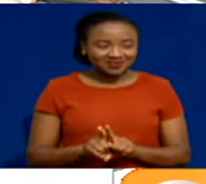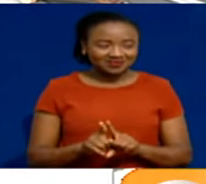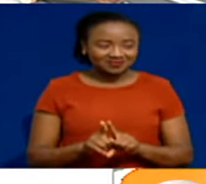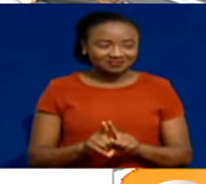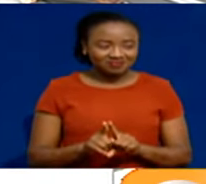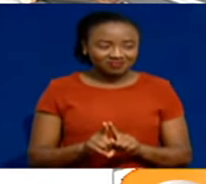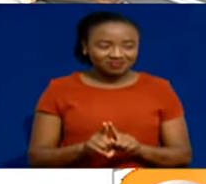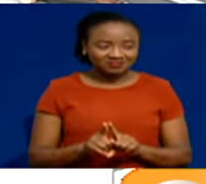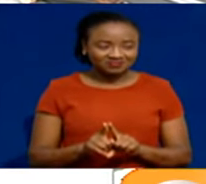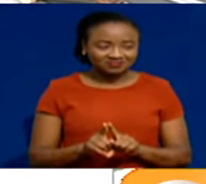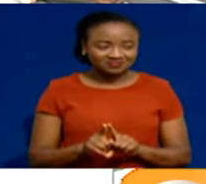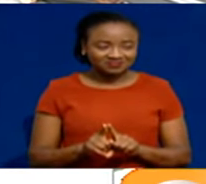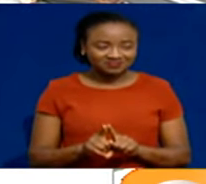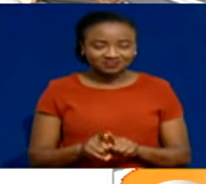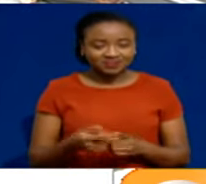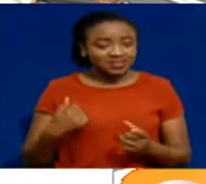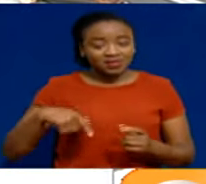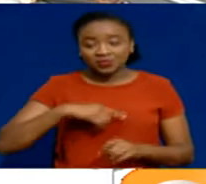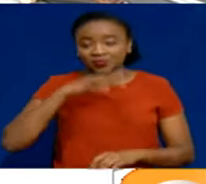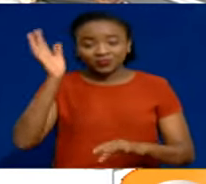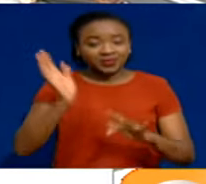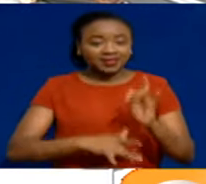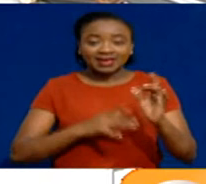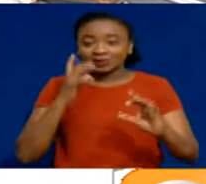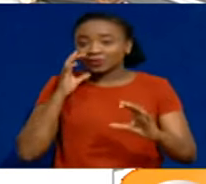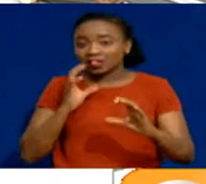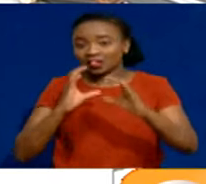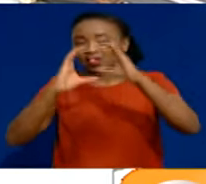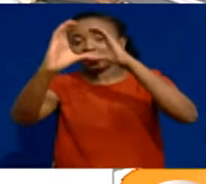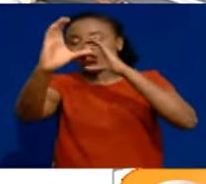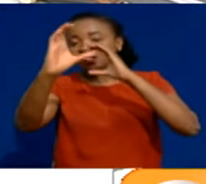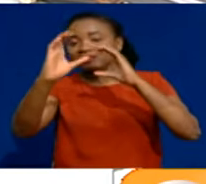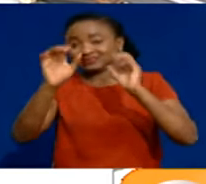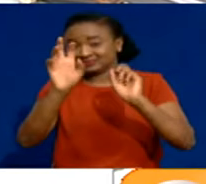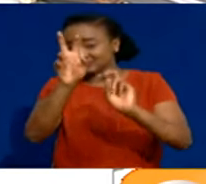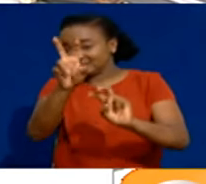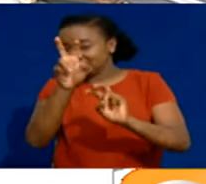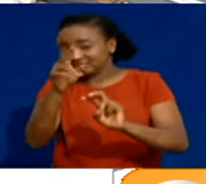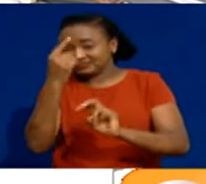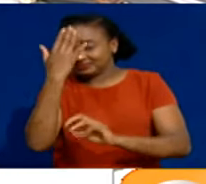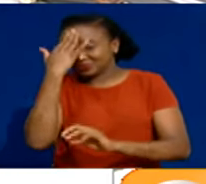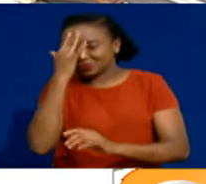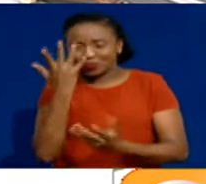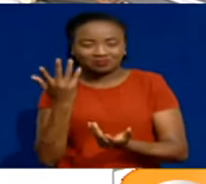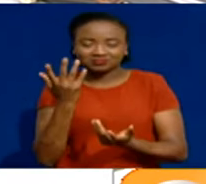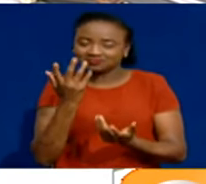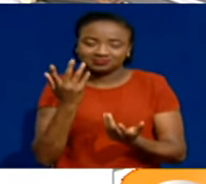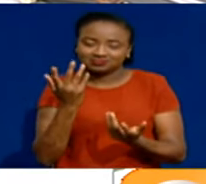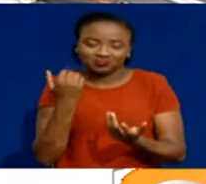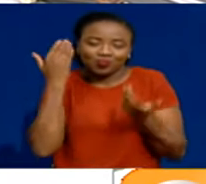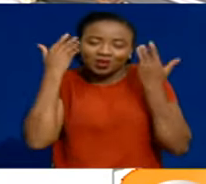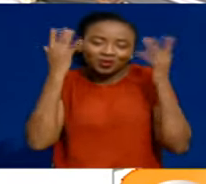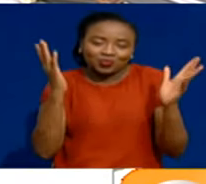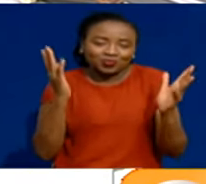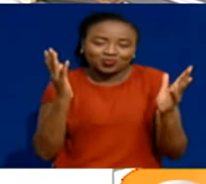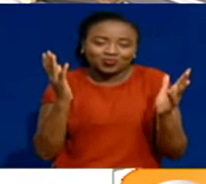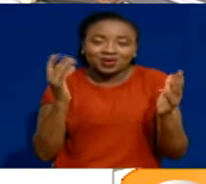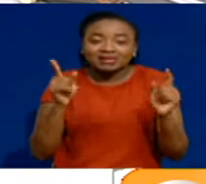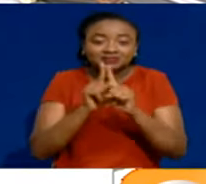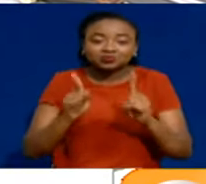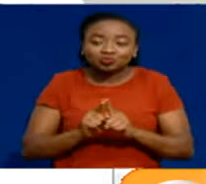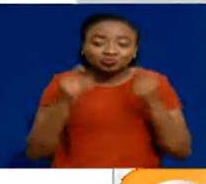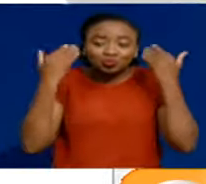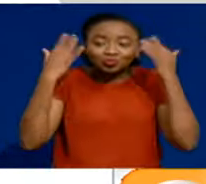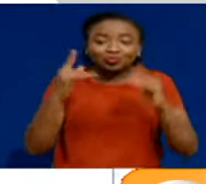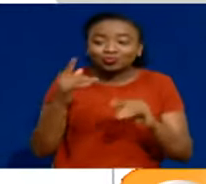are, we can't foresee the future. We can't foretell what's going to happen. So, you know, you can't tell who's going to be president in 20.